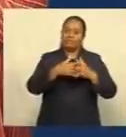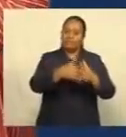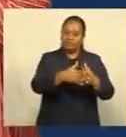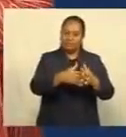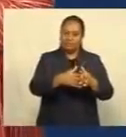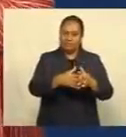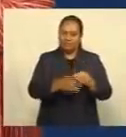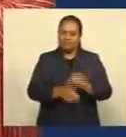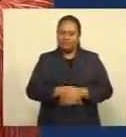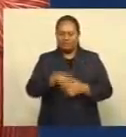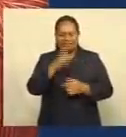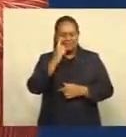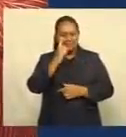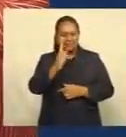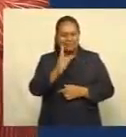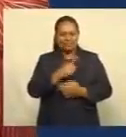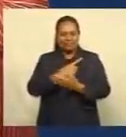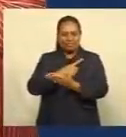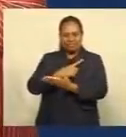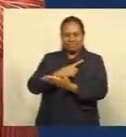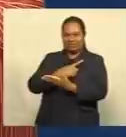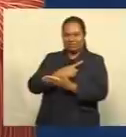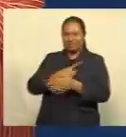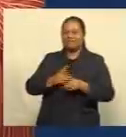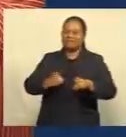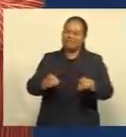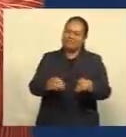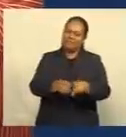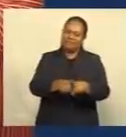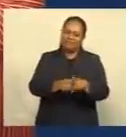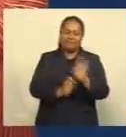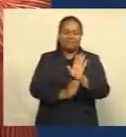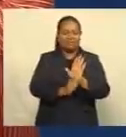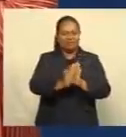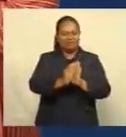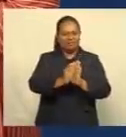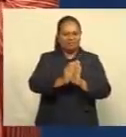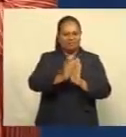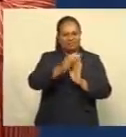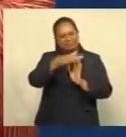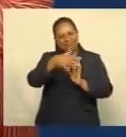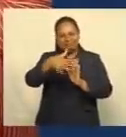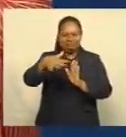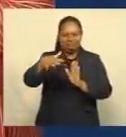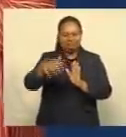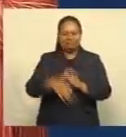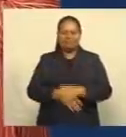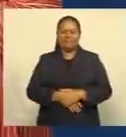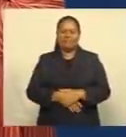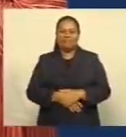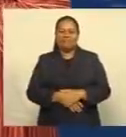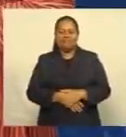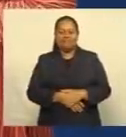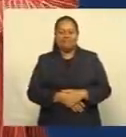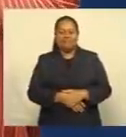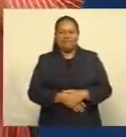amazing spells. It stayed like that throughout. Temperatures fluctuated a bit, but stood out among the other